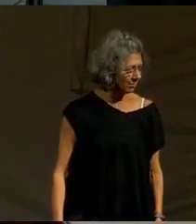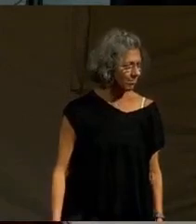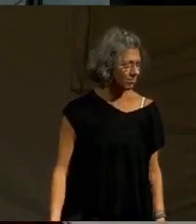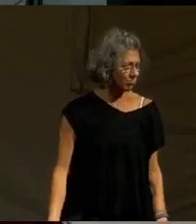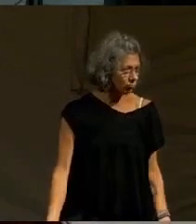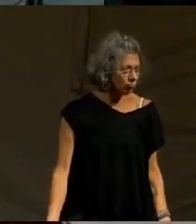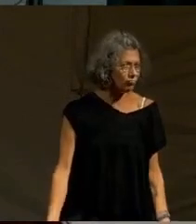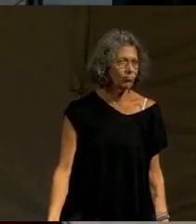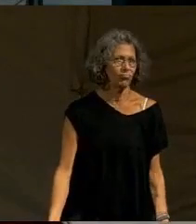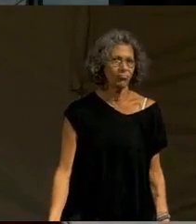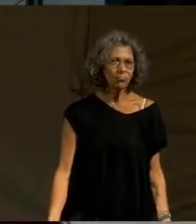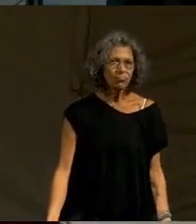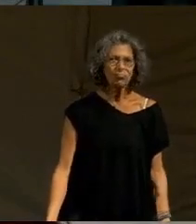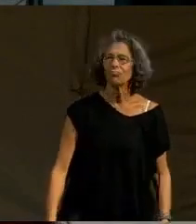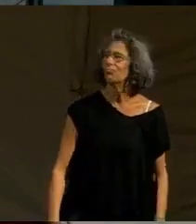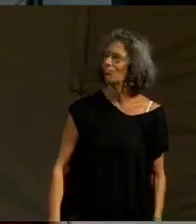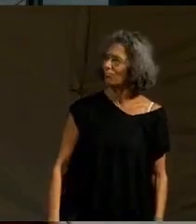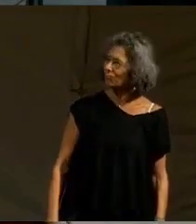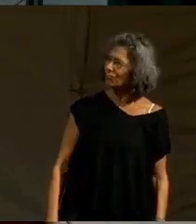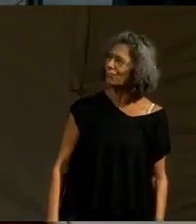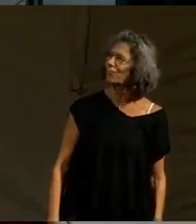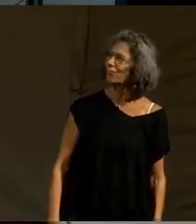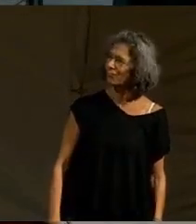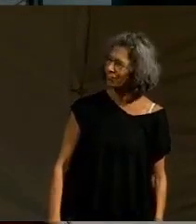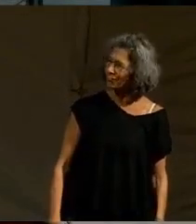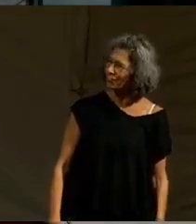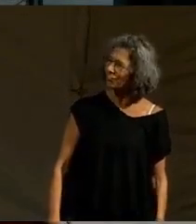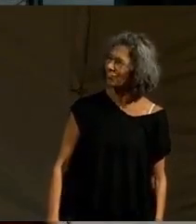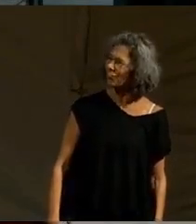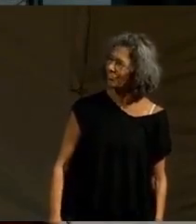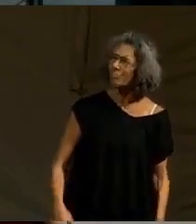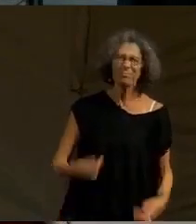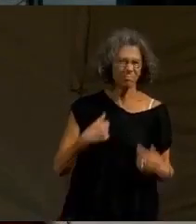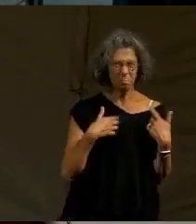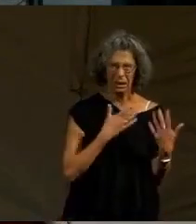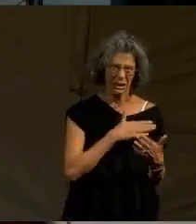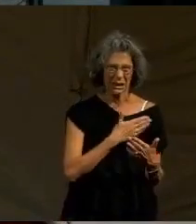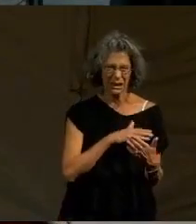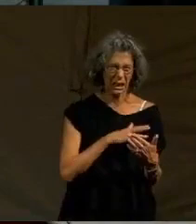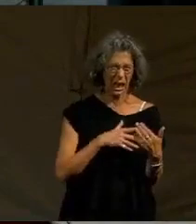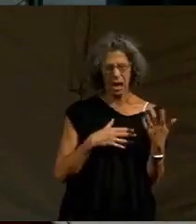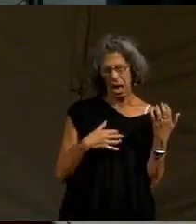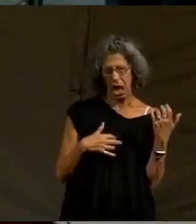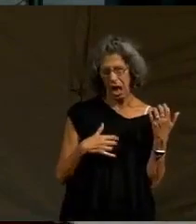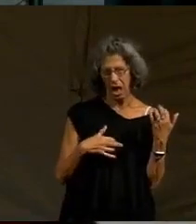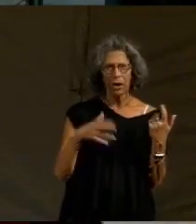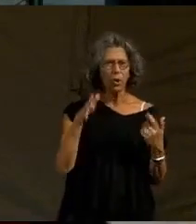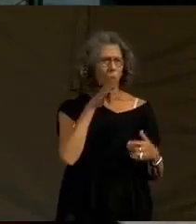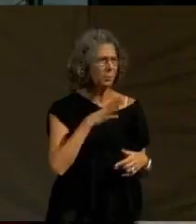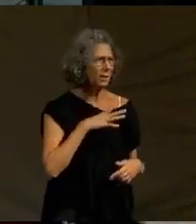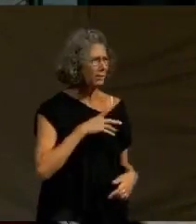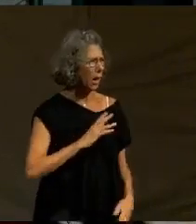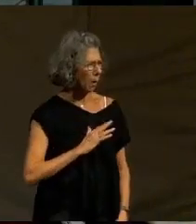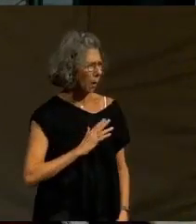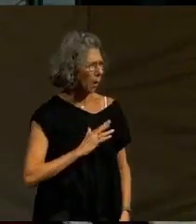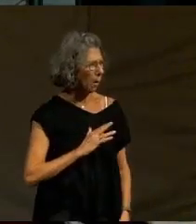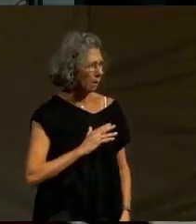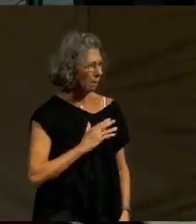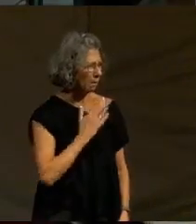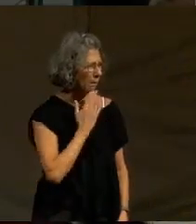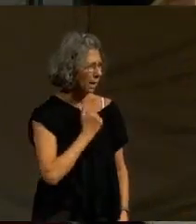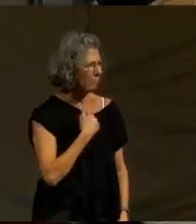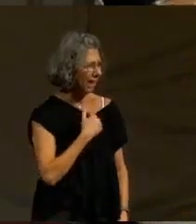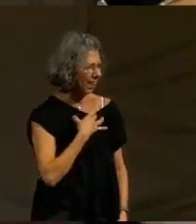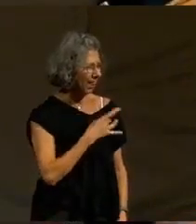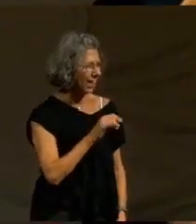Yeah, that you ever see? She said, ooh, baby, I like that. Ooh.